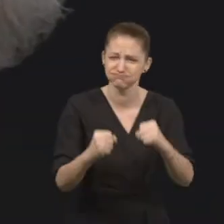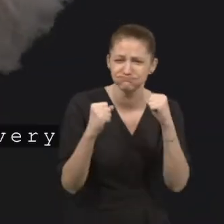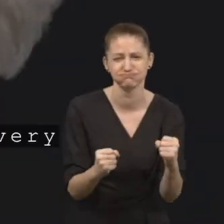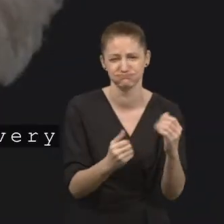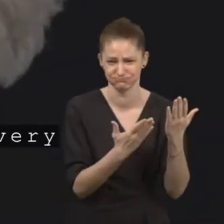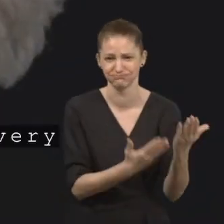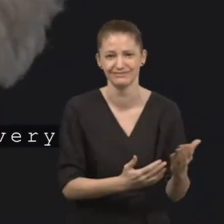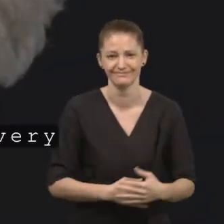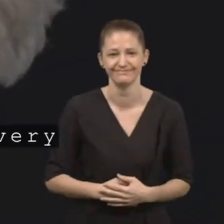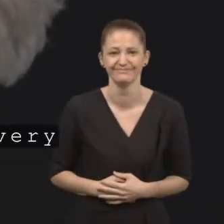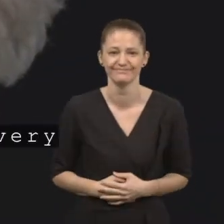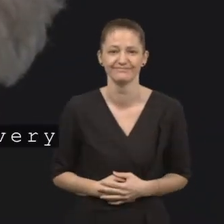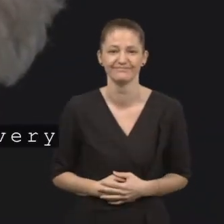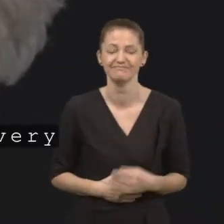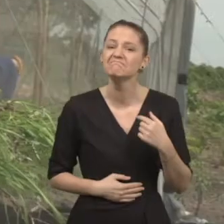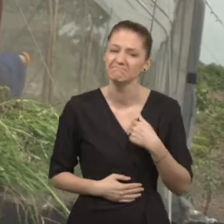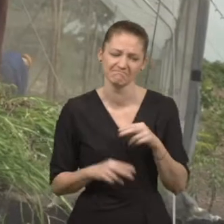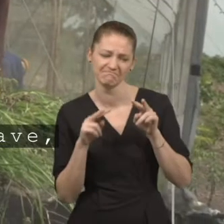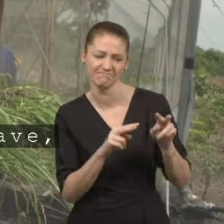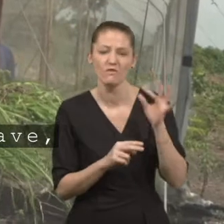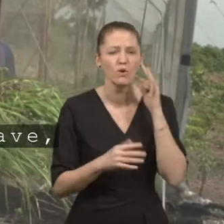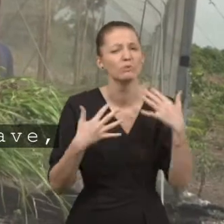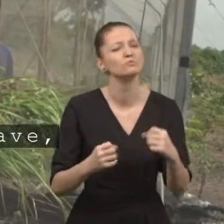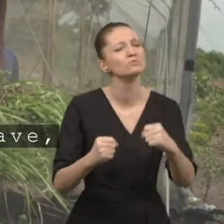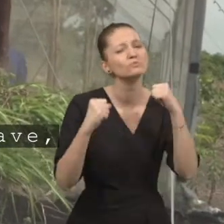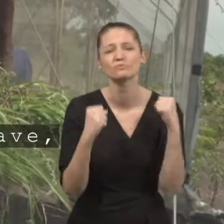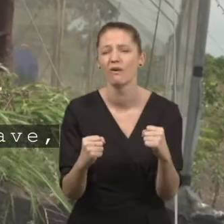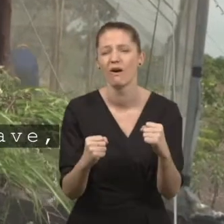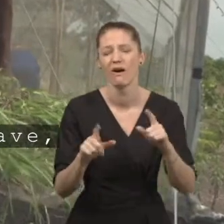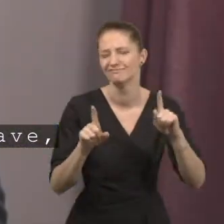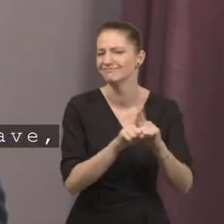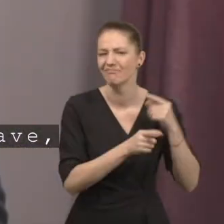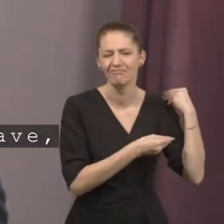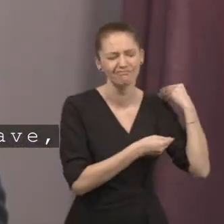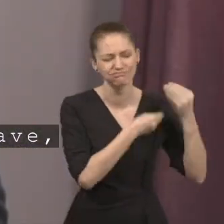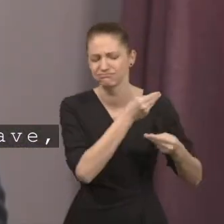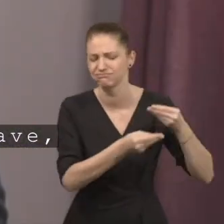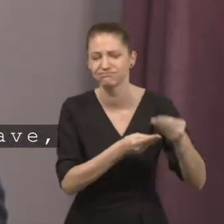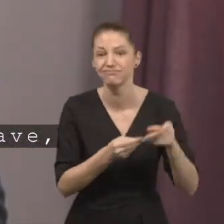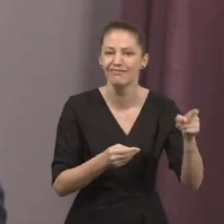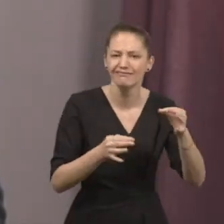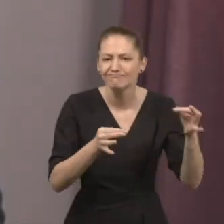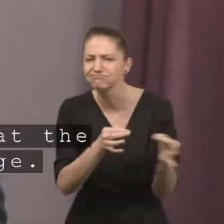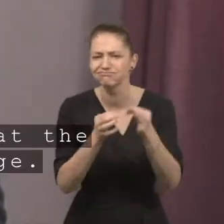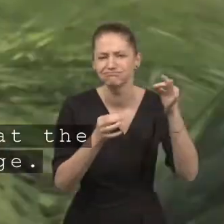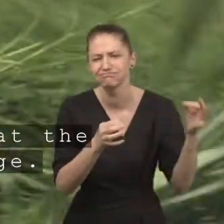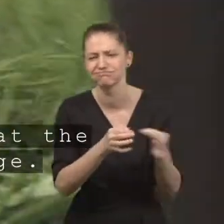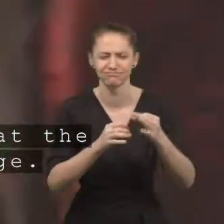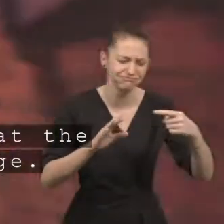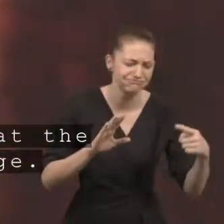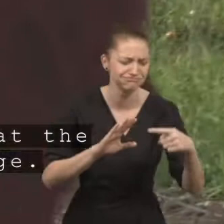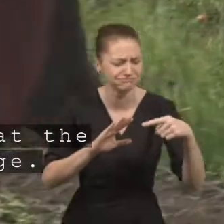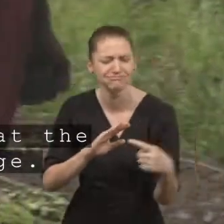I believe that women are very strong. It's ancestral. They tie, they tear, they lie. Without them,